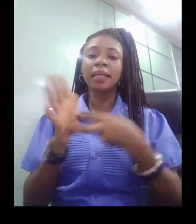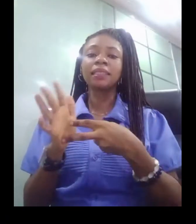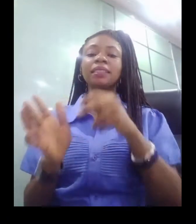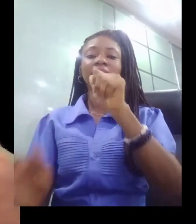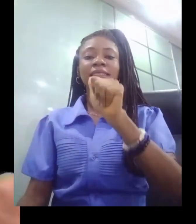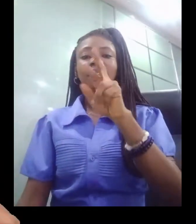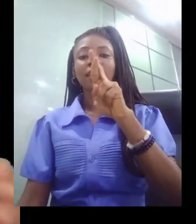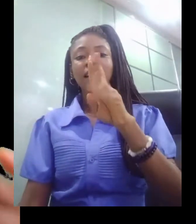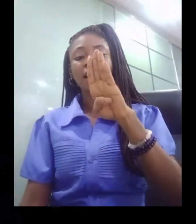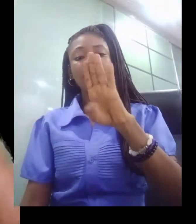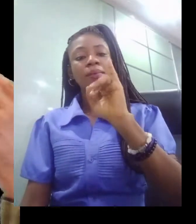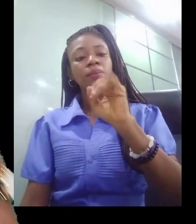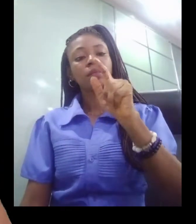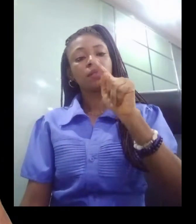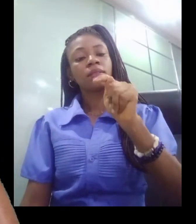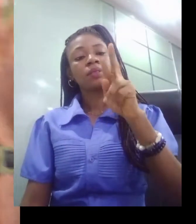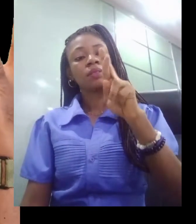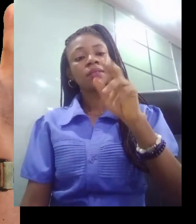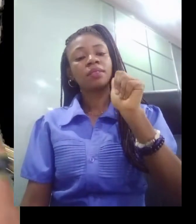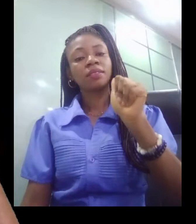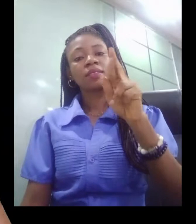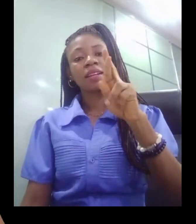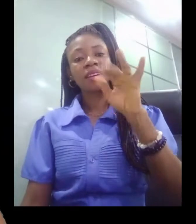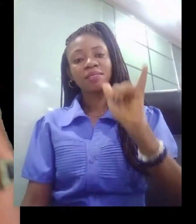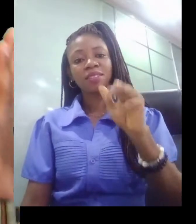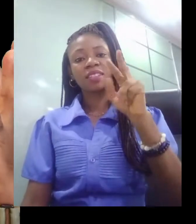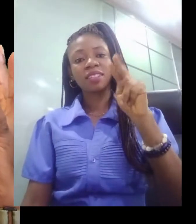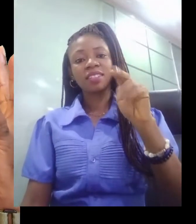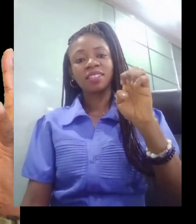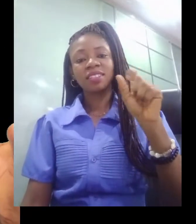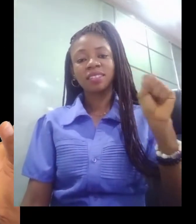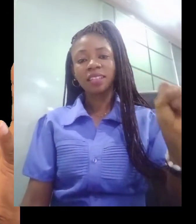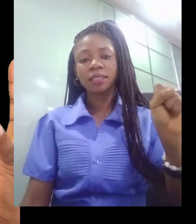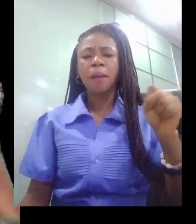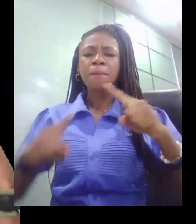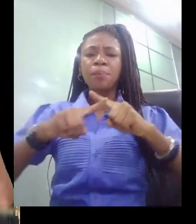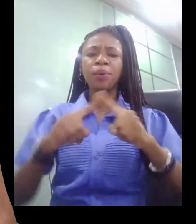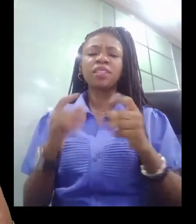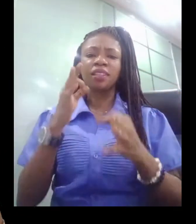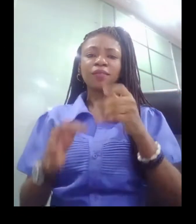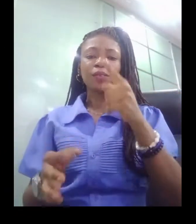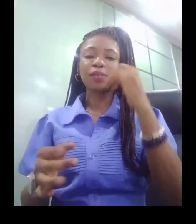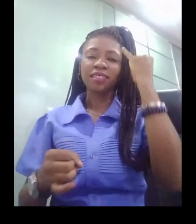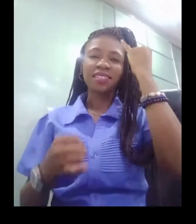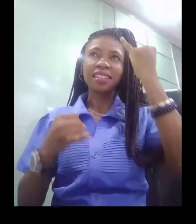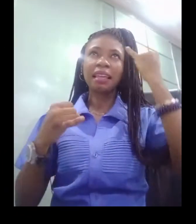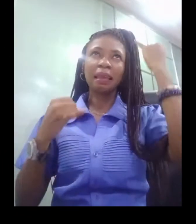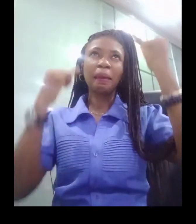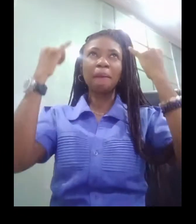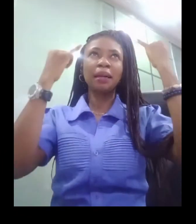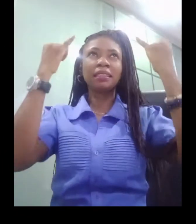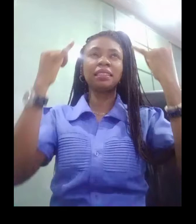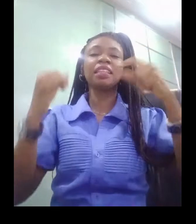But if in the abstract form, in the imaginative form, we are able to link